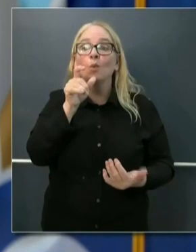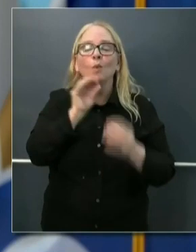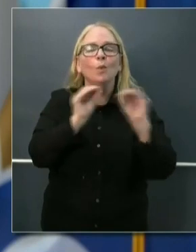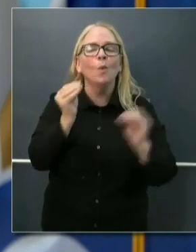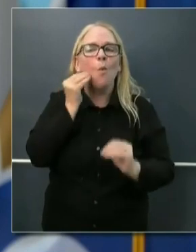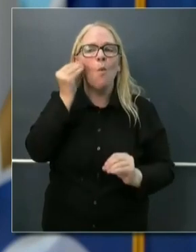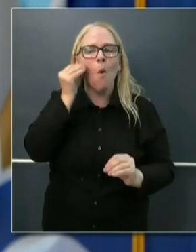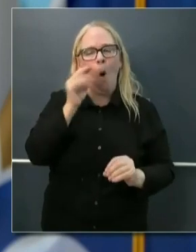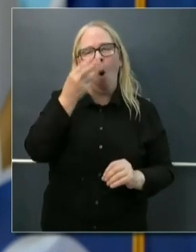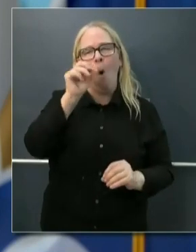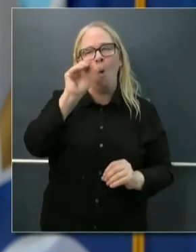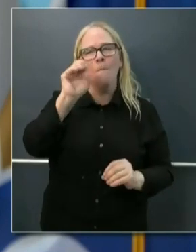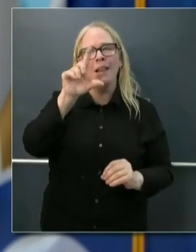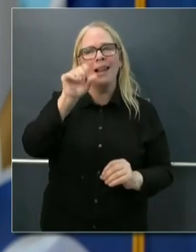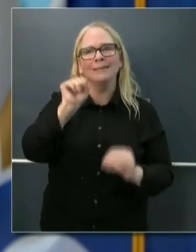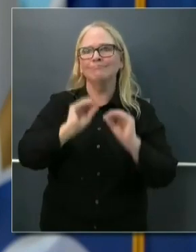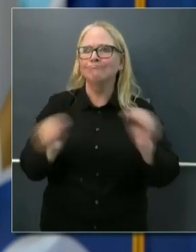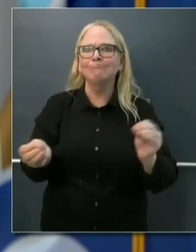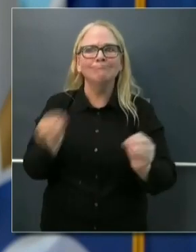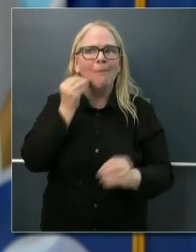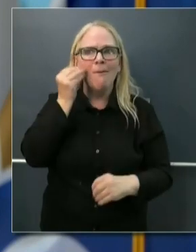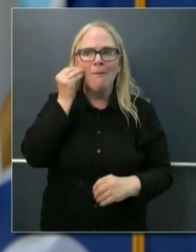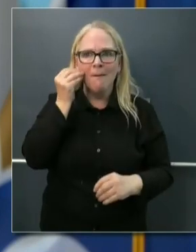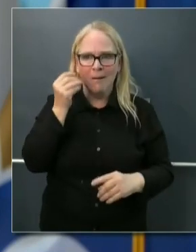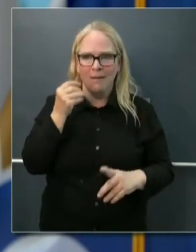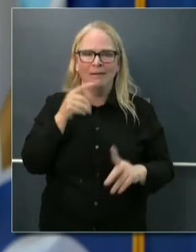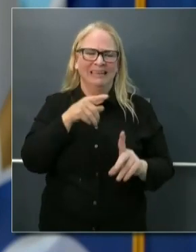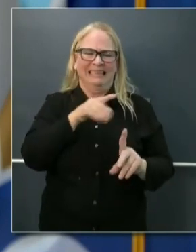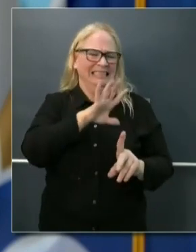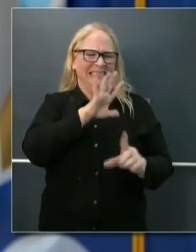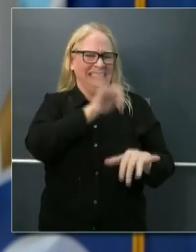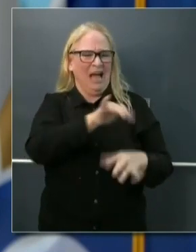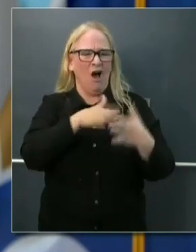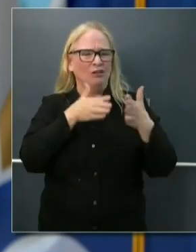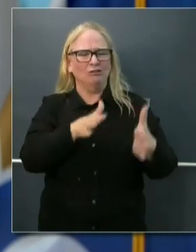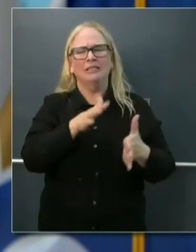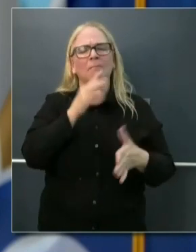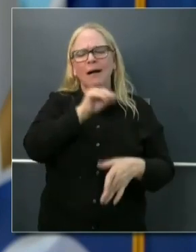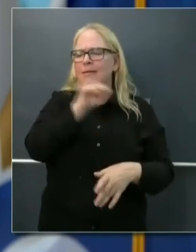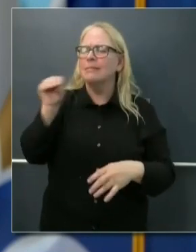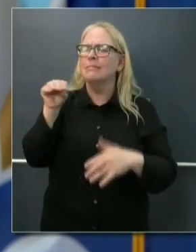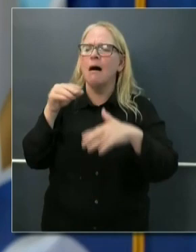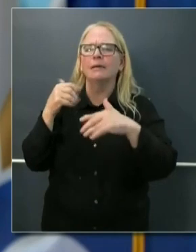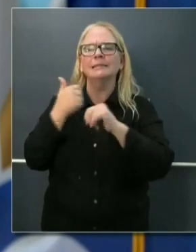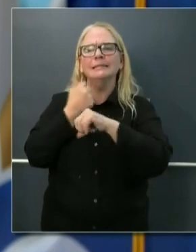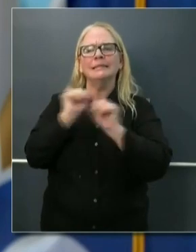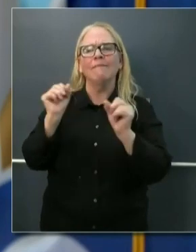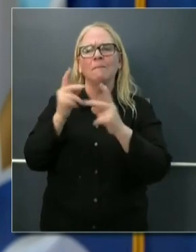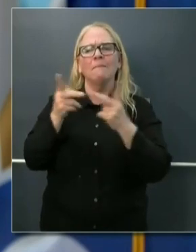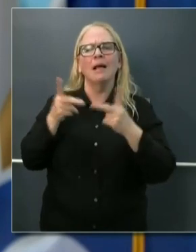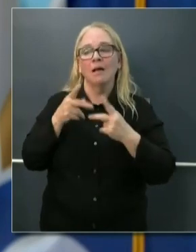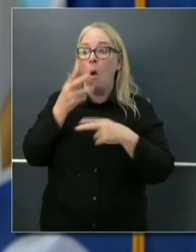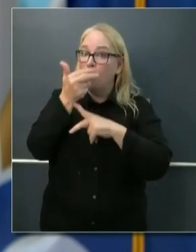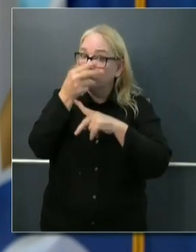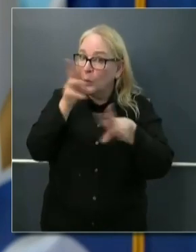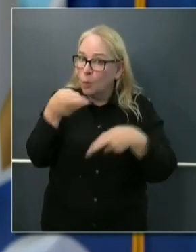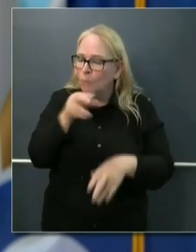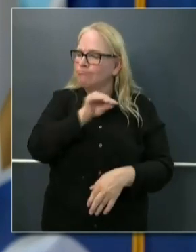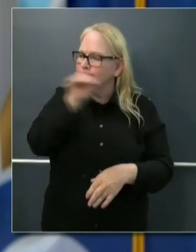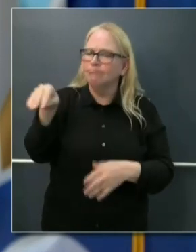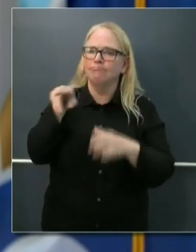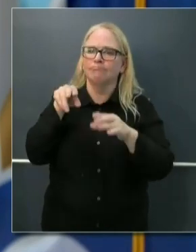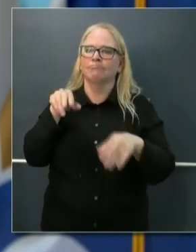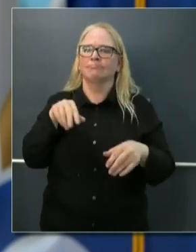out of congregate facilities, into those housing units as well, those temporary hotel units as well. And again, just want to thank